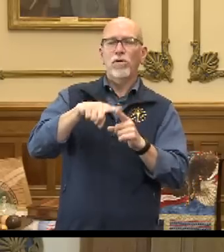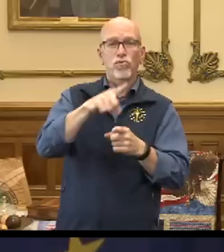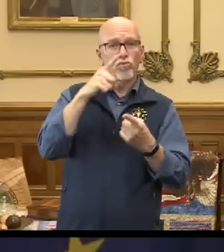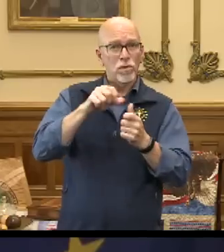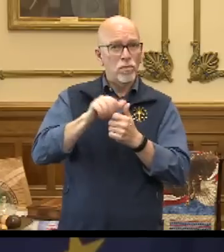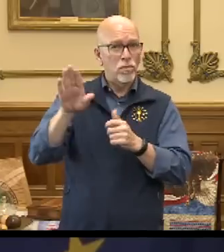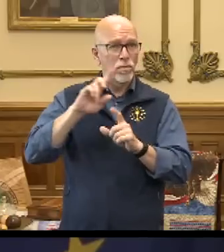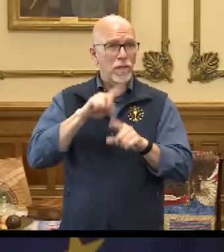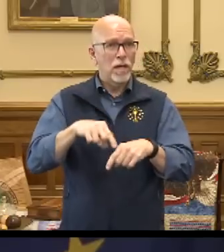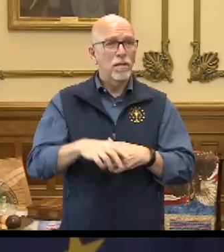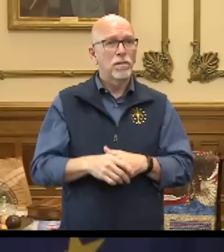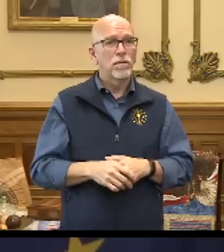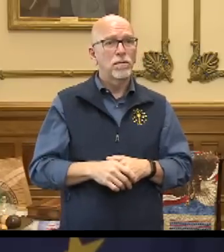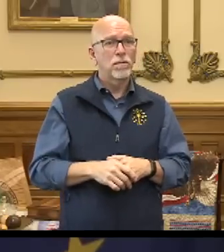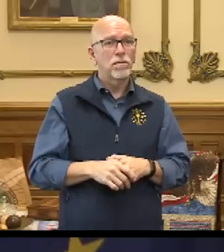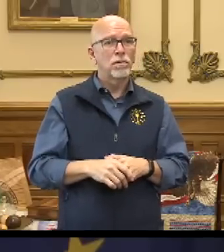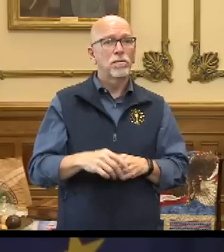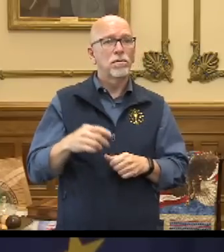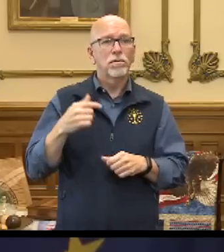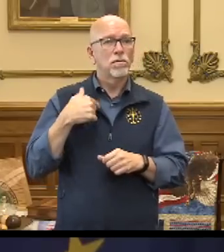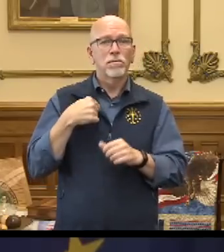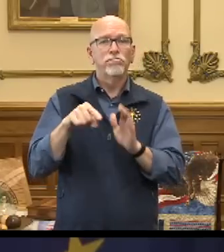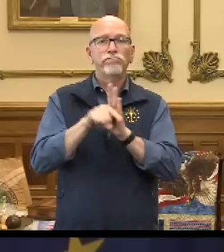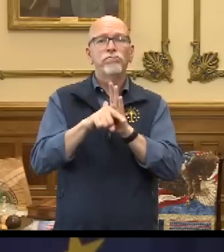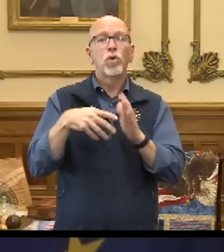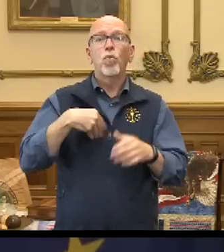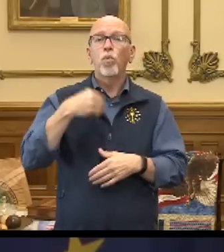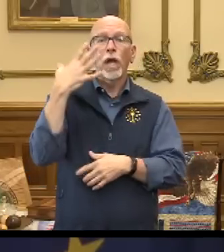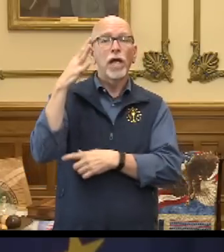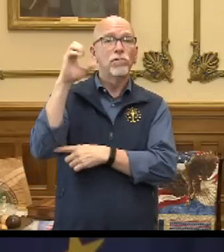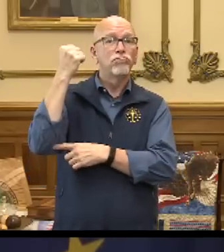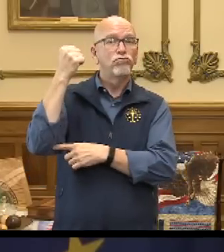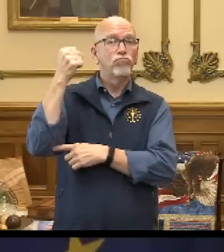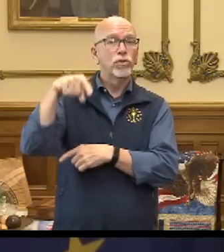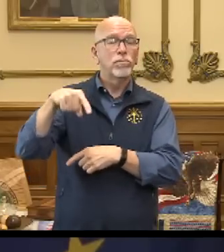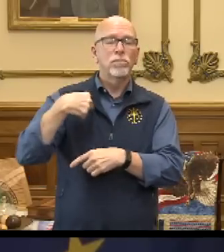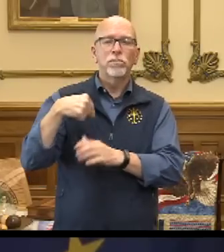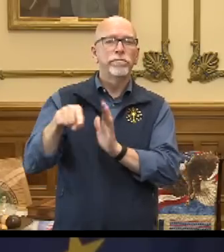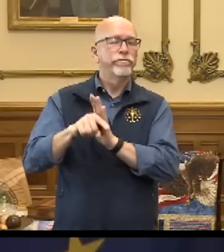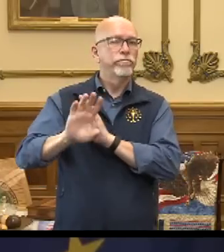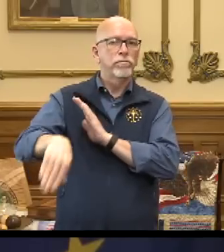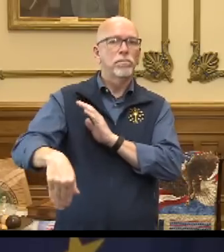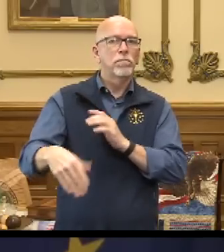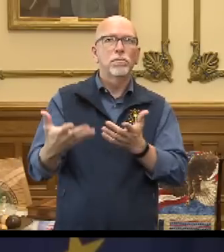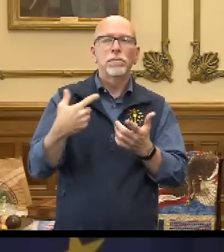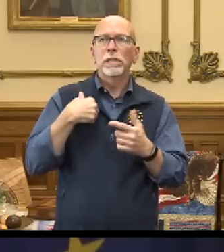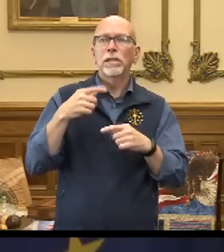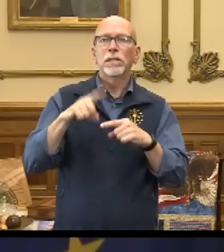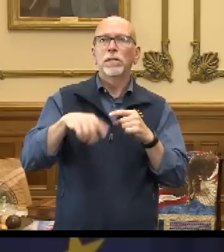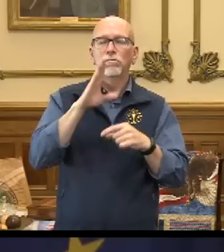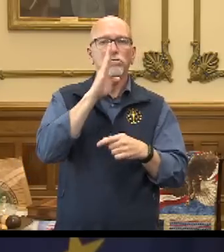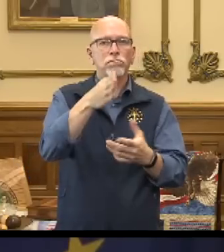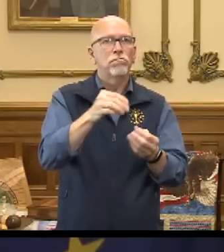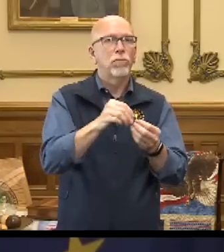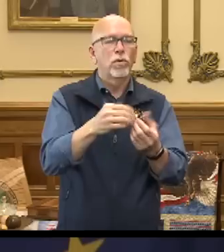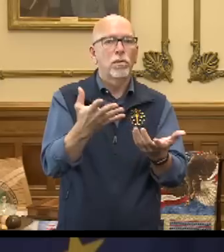with his response? I condemn white supremacy in no uncertain terms. I could not be more blunt.